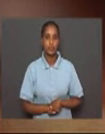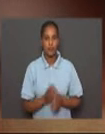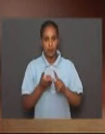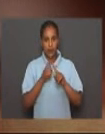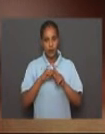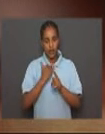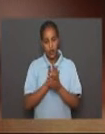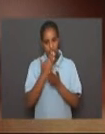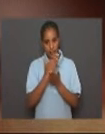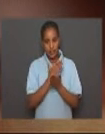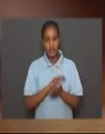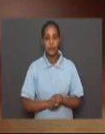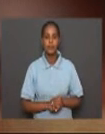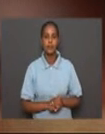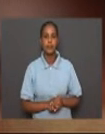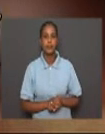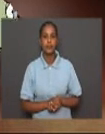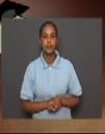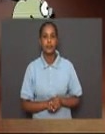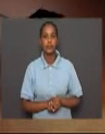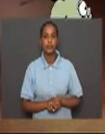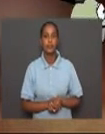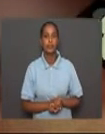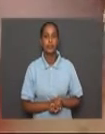Let's get back to our lesson.